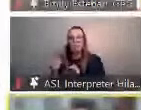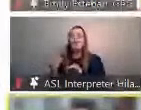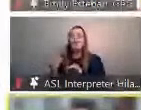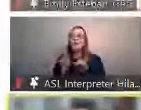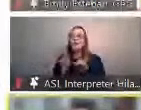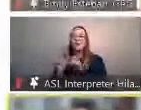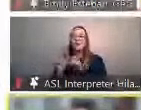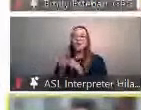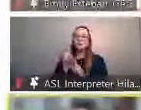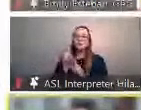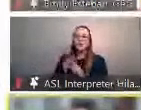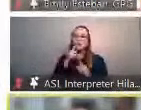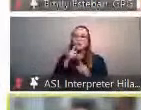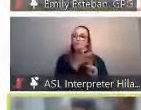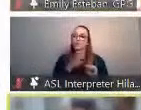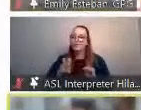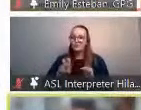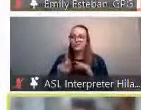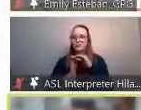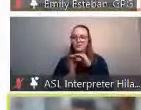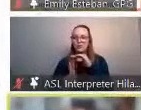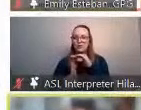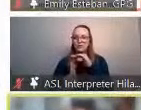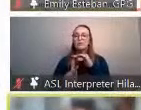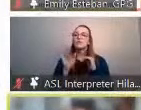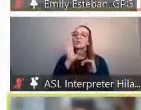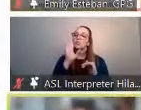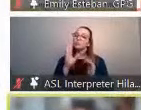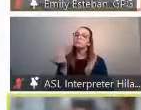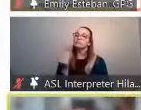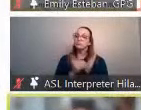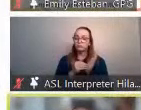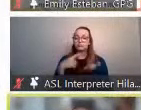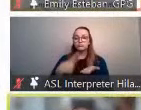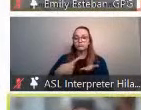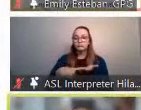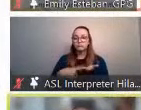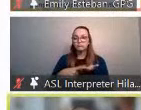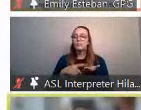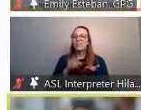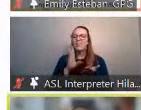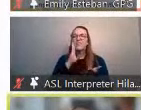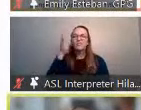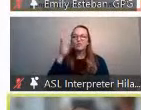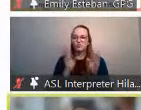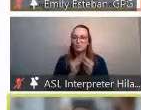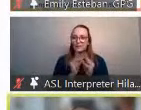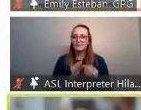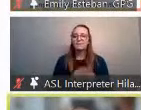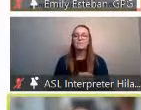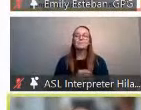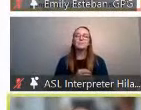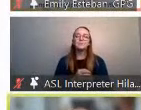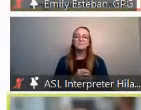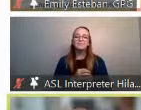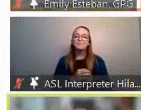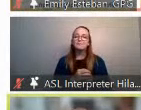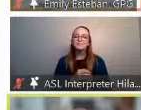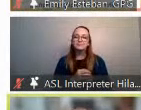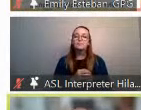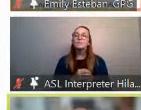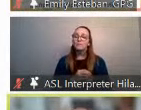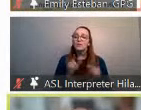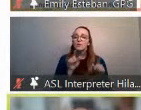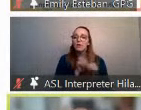be revisiting these clarifying questions and considerations at a future meeting. We also heard some